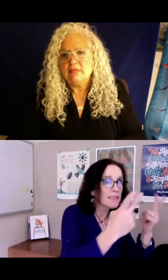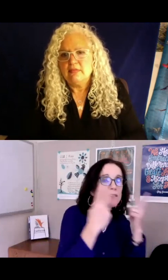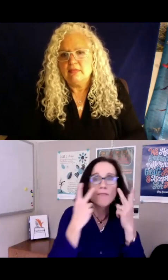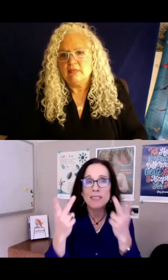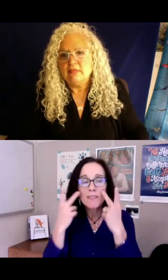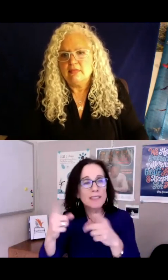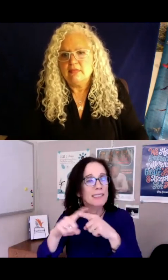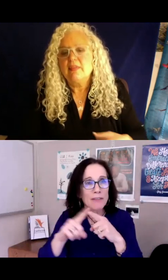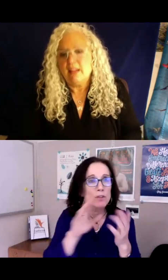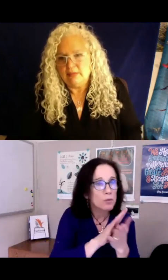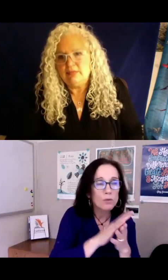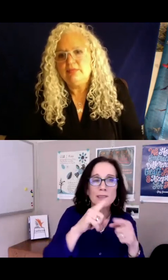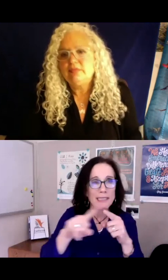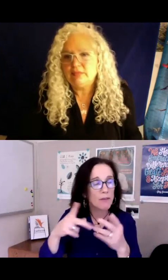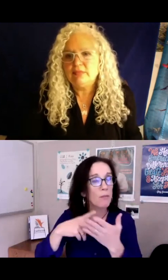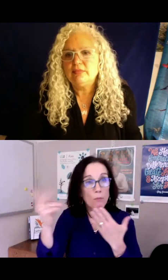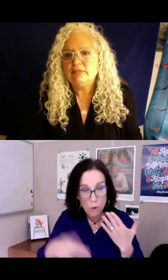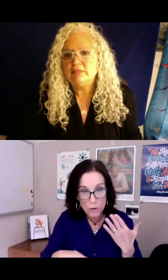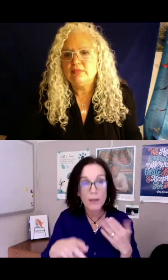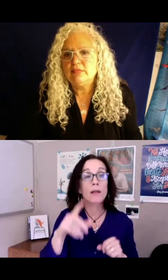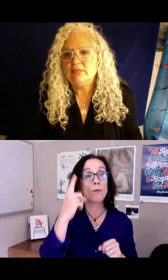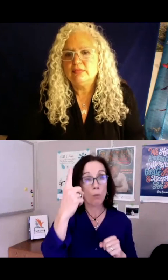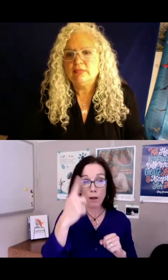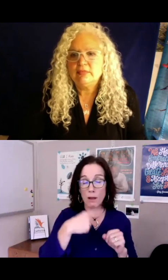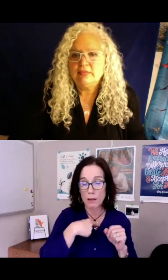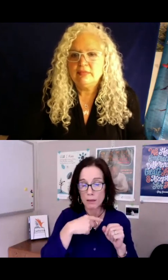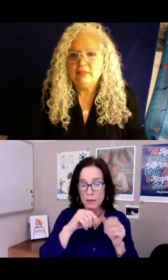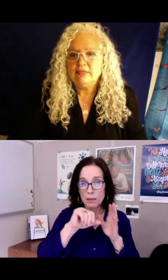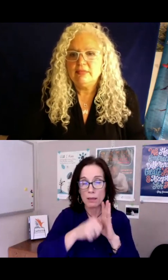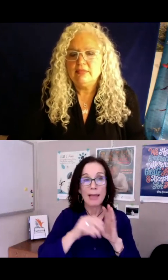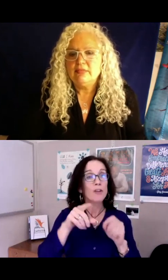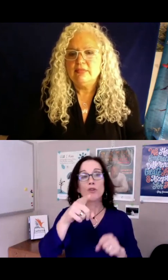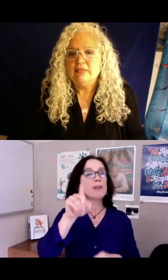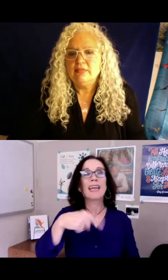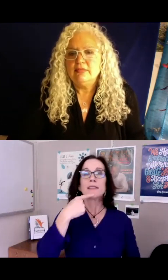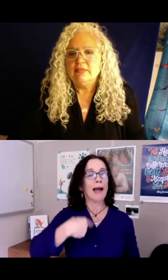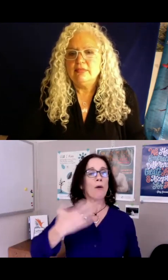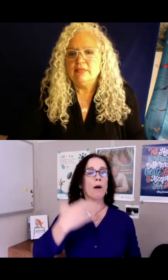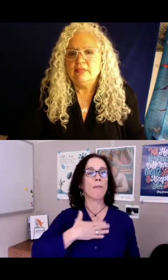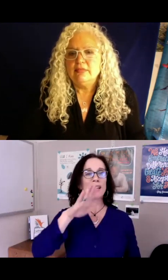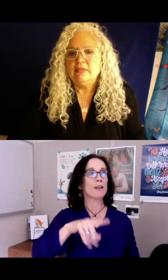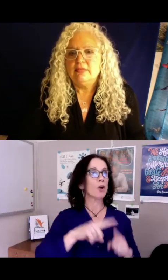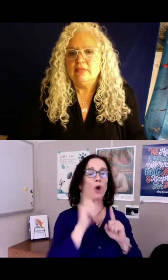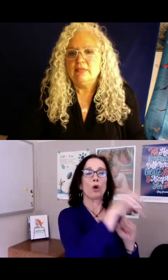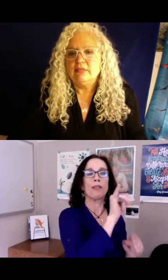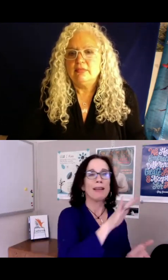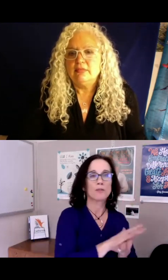decisions. So you can visit different schools, different programs. One thing I wanted to